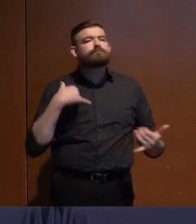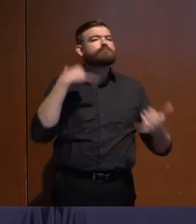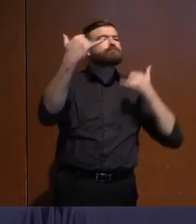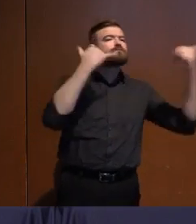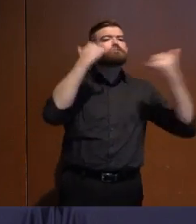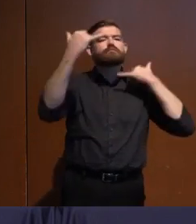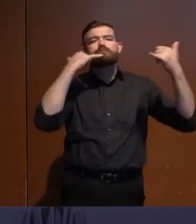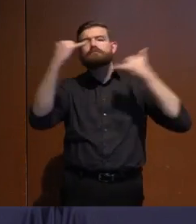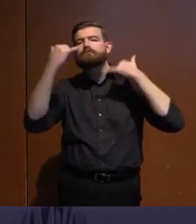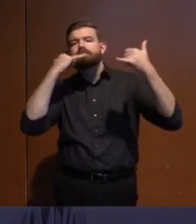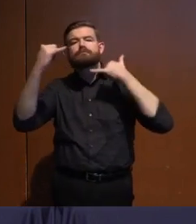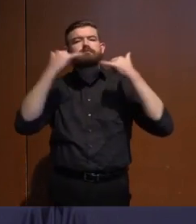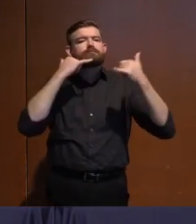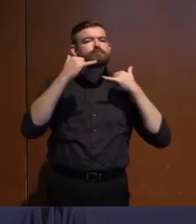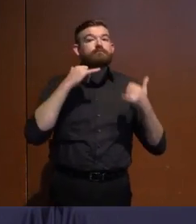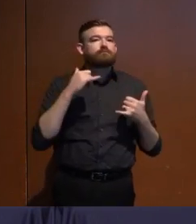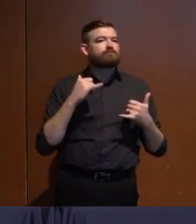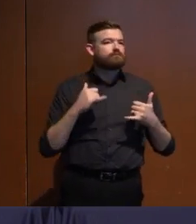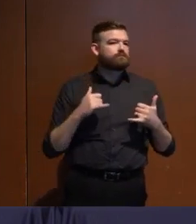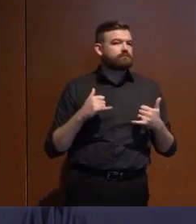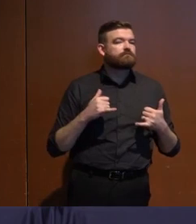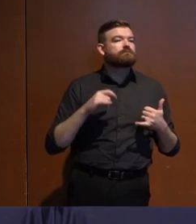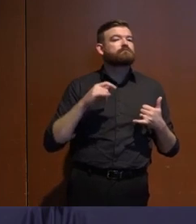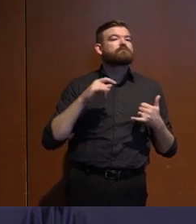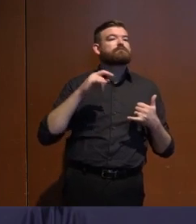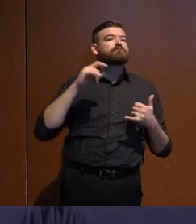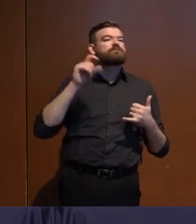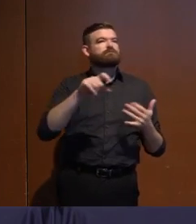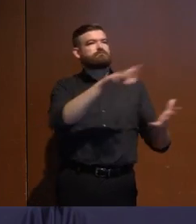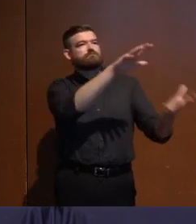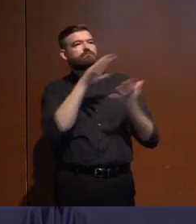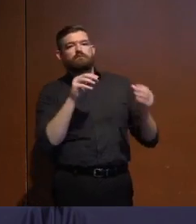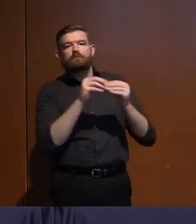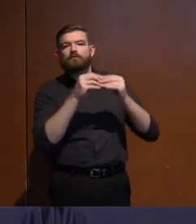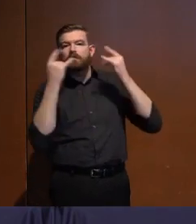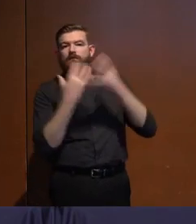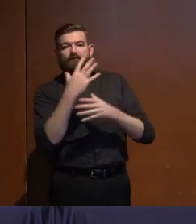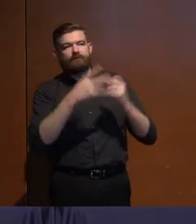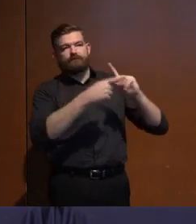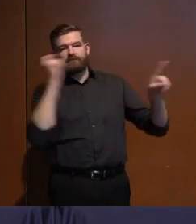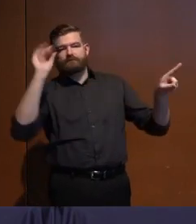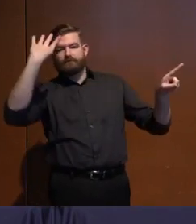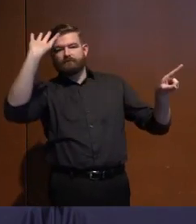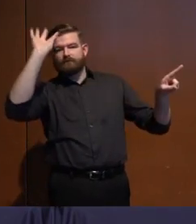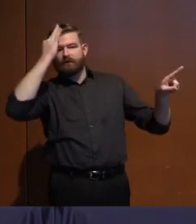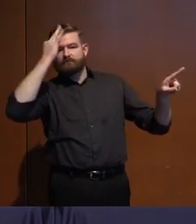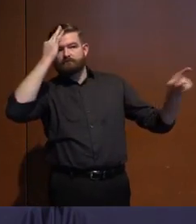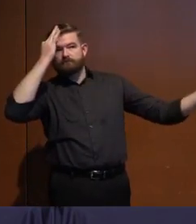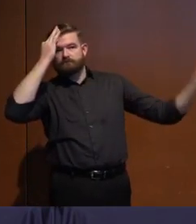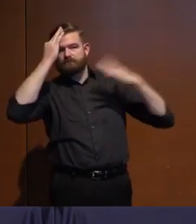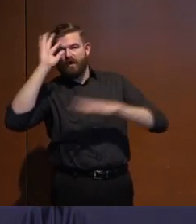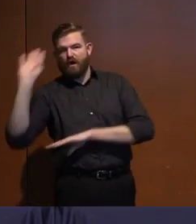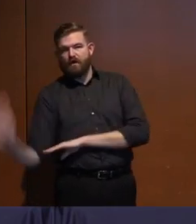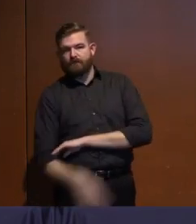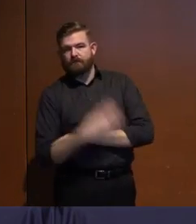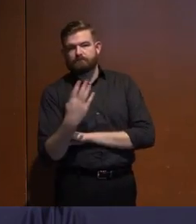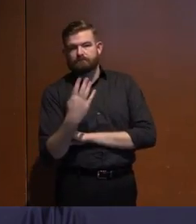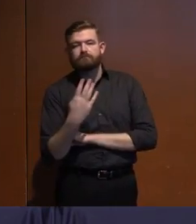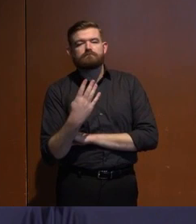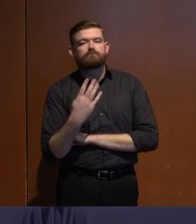of PPE out of the federal stockpile shipped overnight. Pat Callahan will go through exactly what we got in a